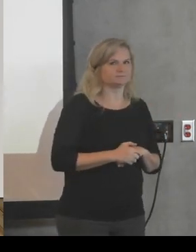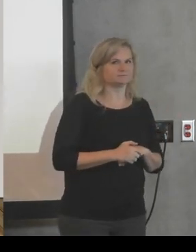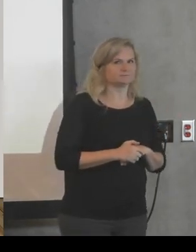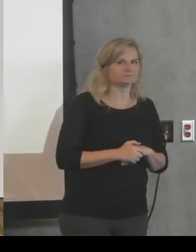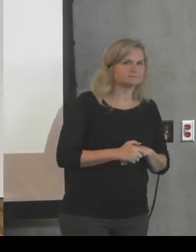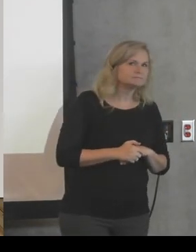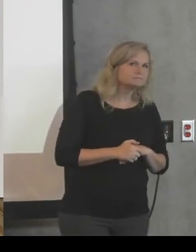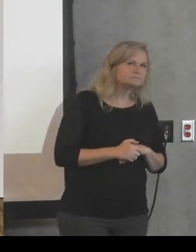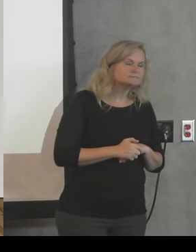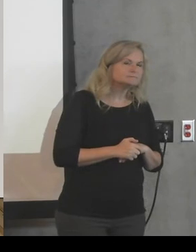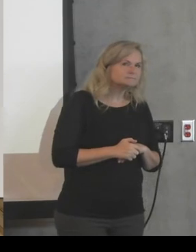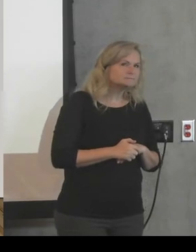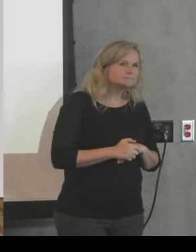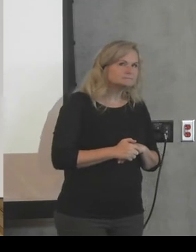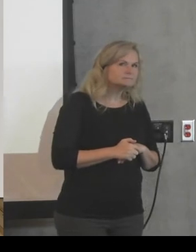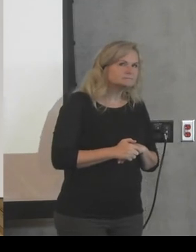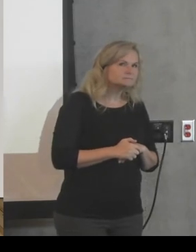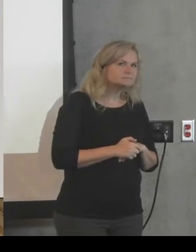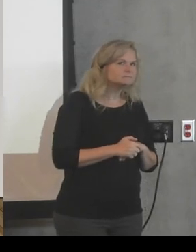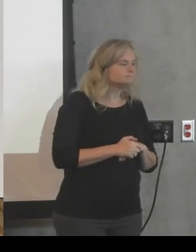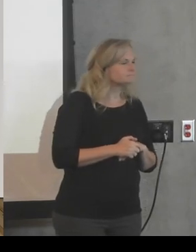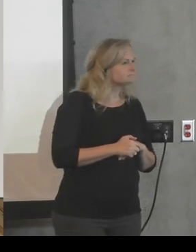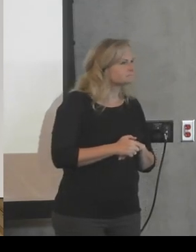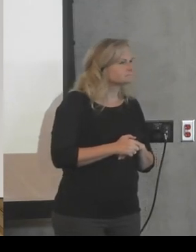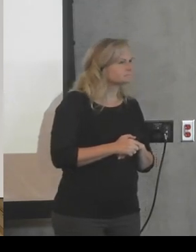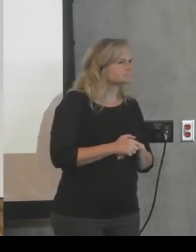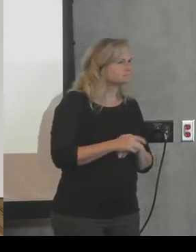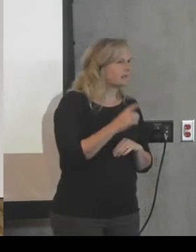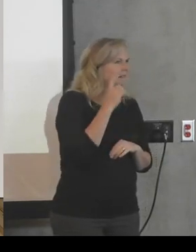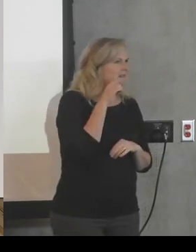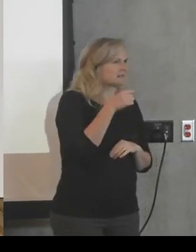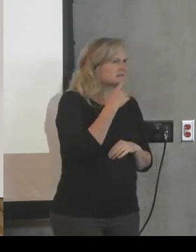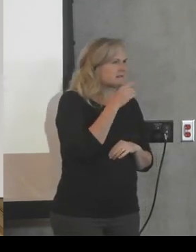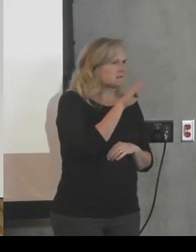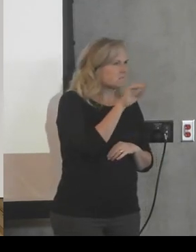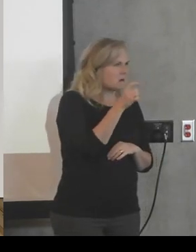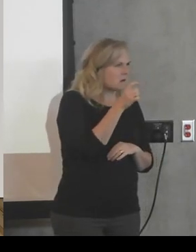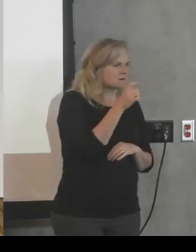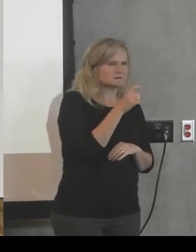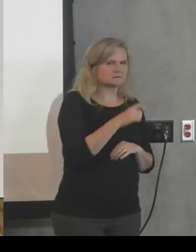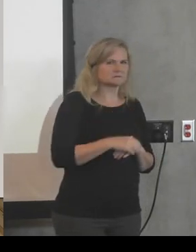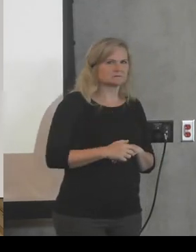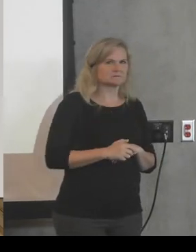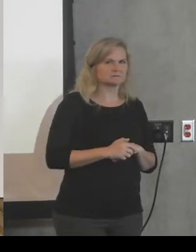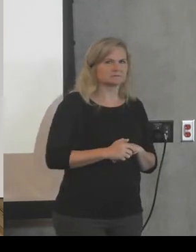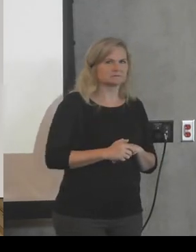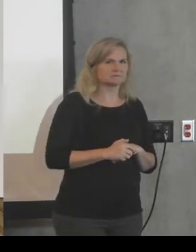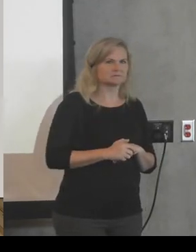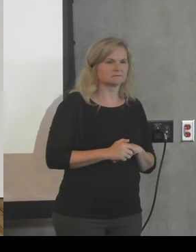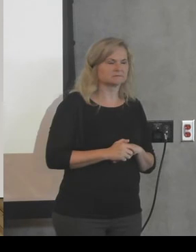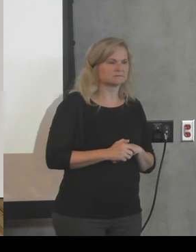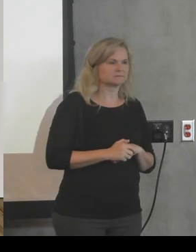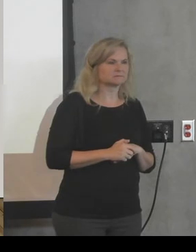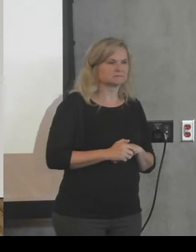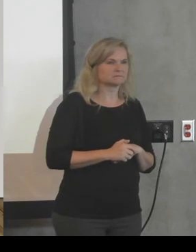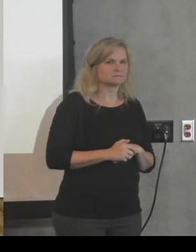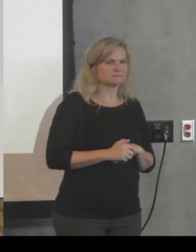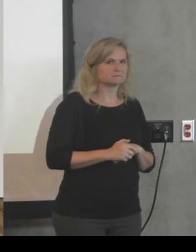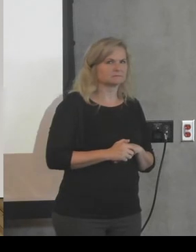Sandbox, sandbox, sandbox, sandbox, seal,